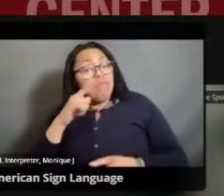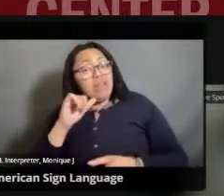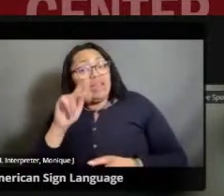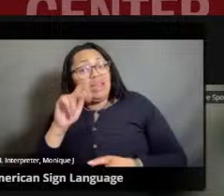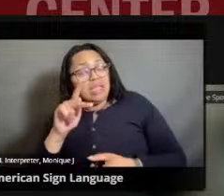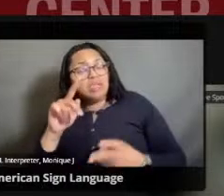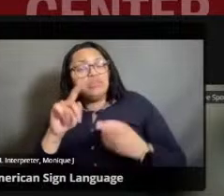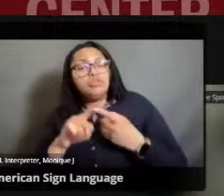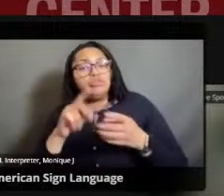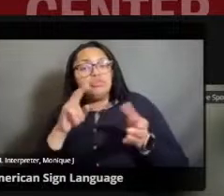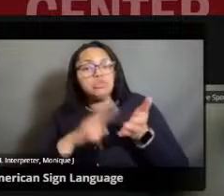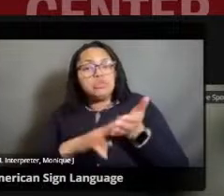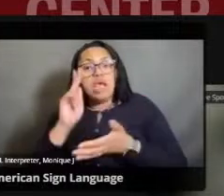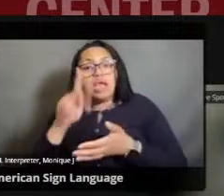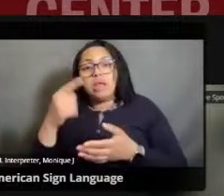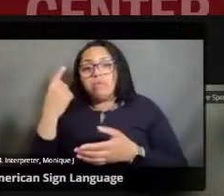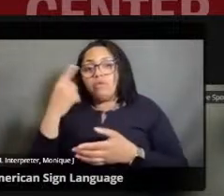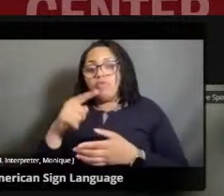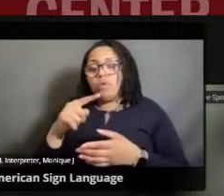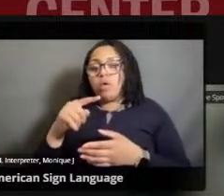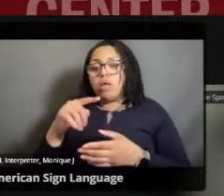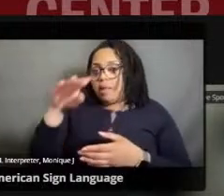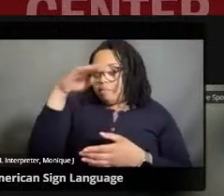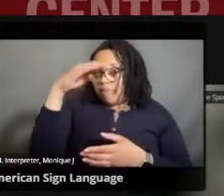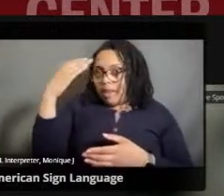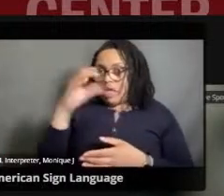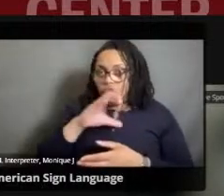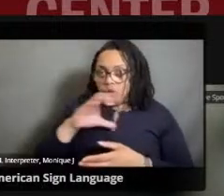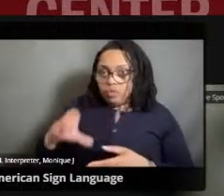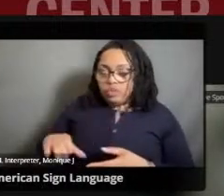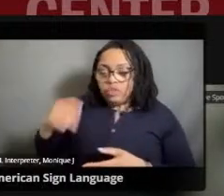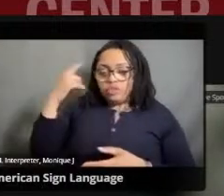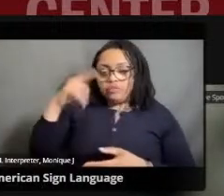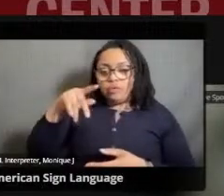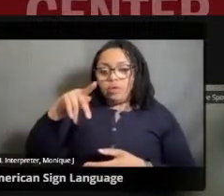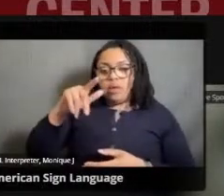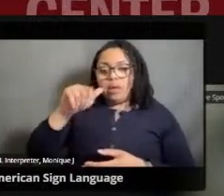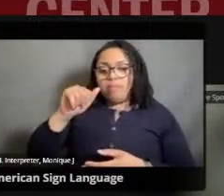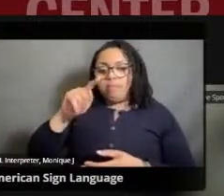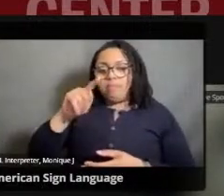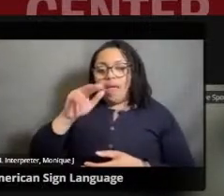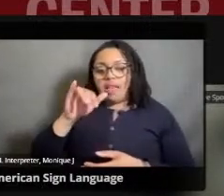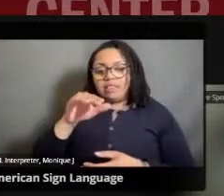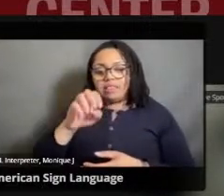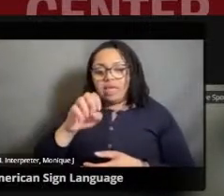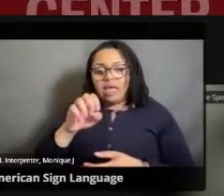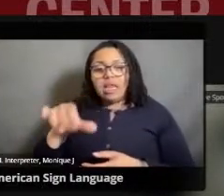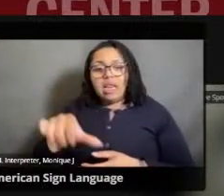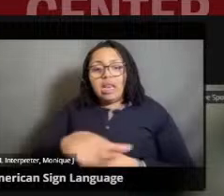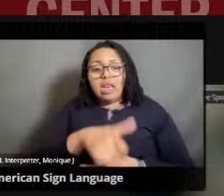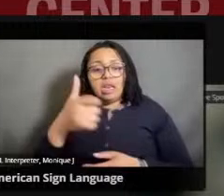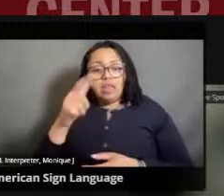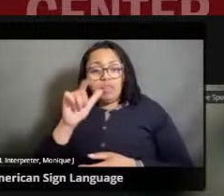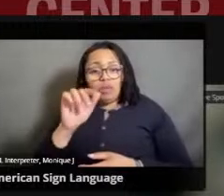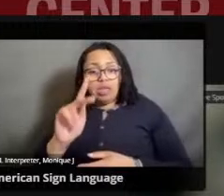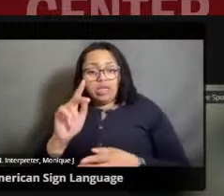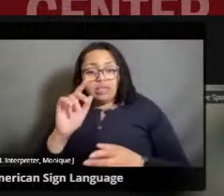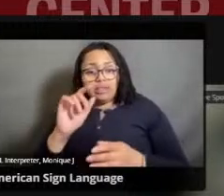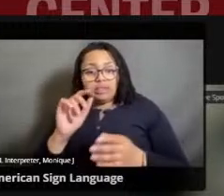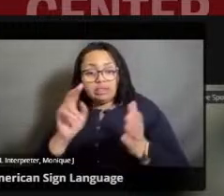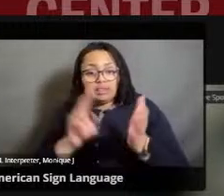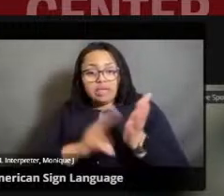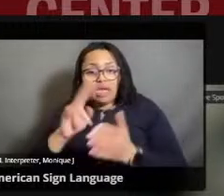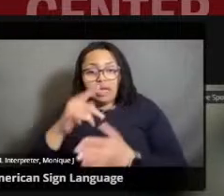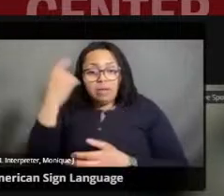Black Christians for Palestine, and another link to sign up for Freedom Church of the Poor. This is